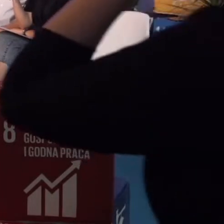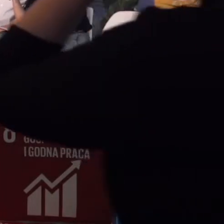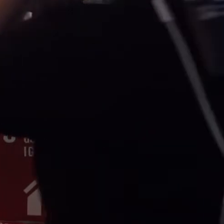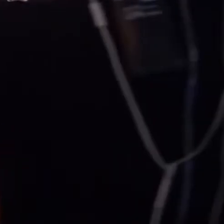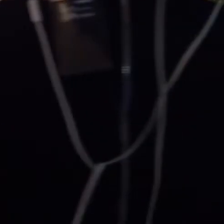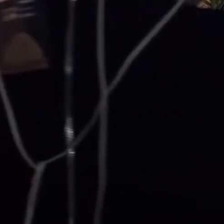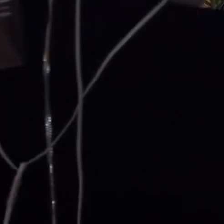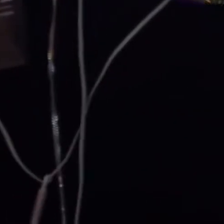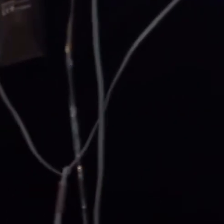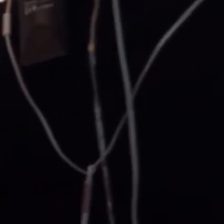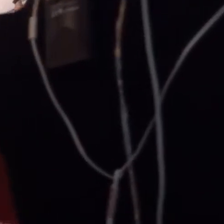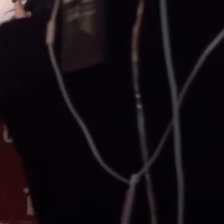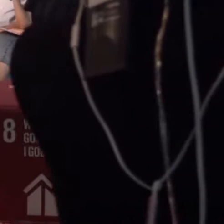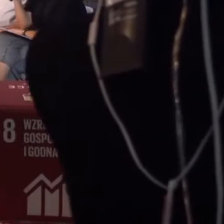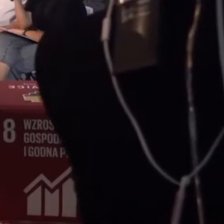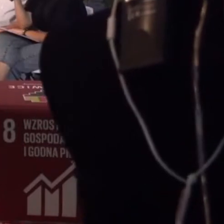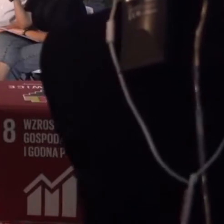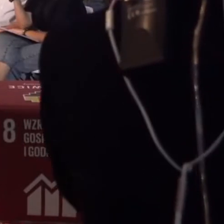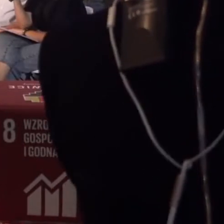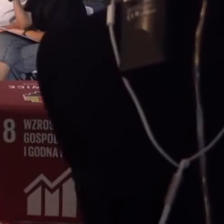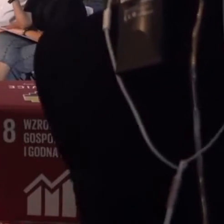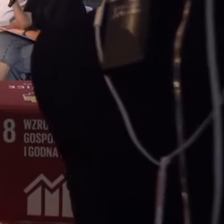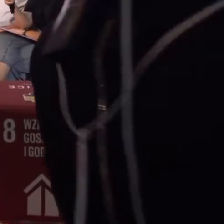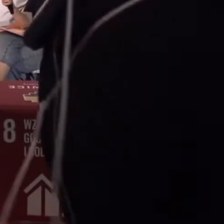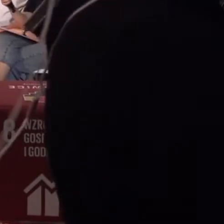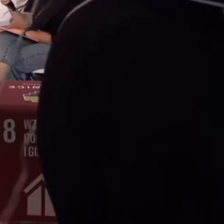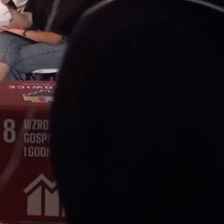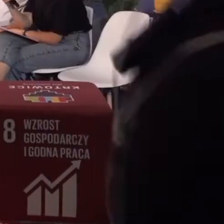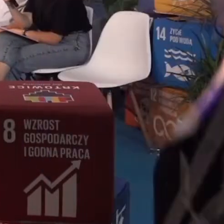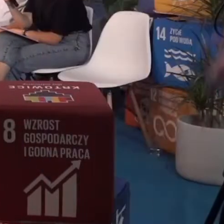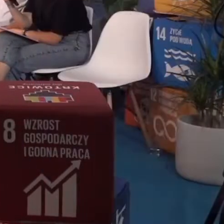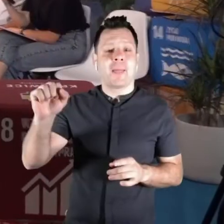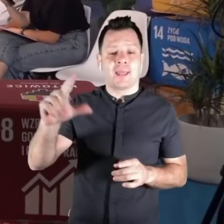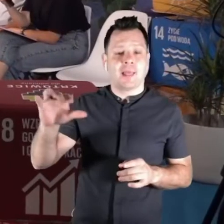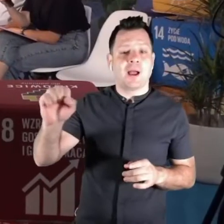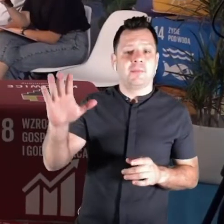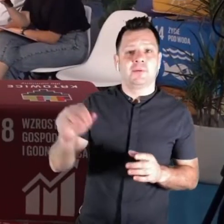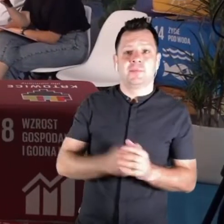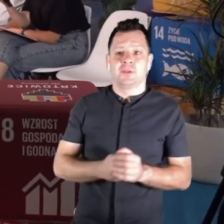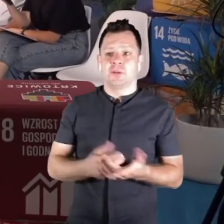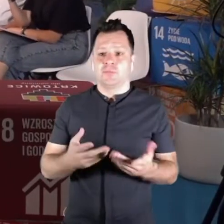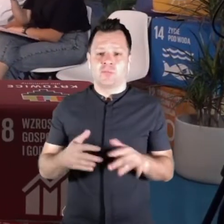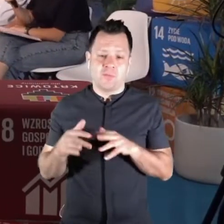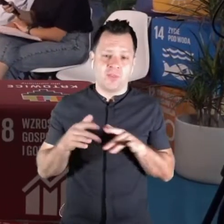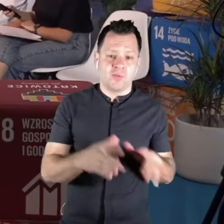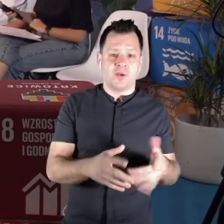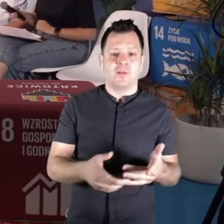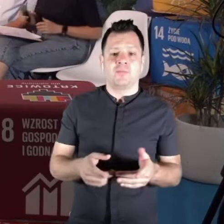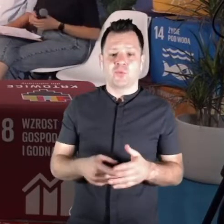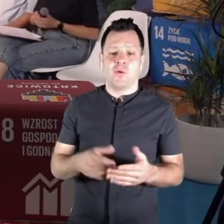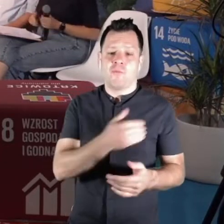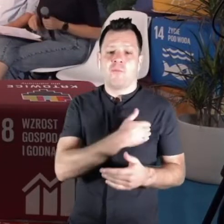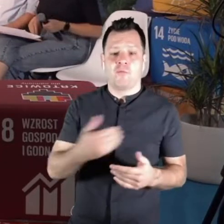first implementation in Poland. So Asia, the floor is yours. Thank you very much. Hello, everyone. Yeah, I'm